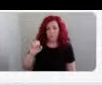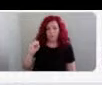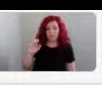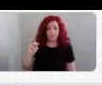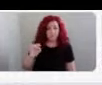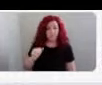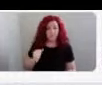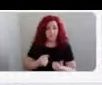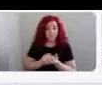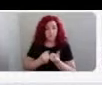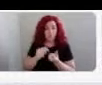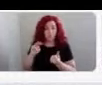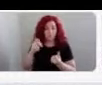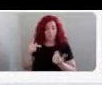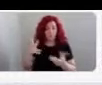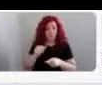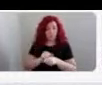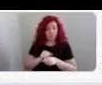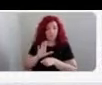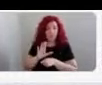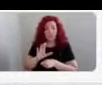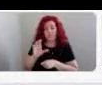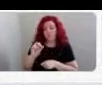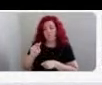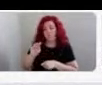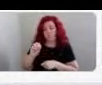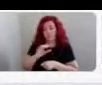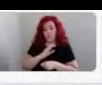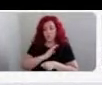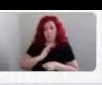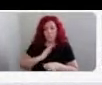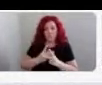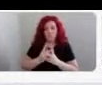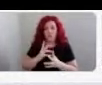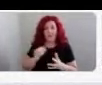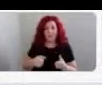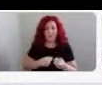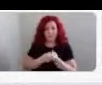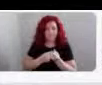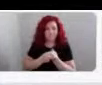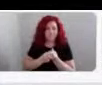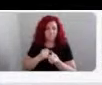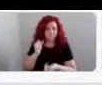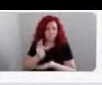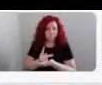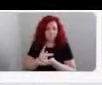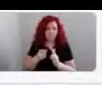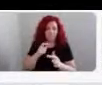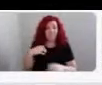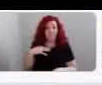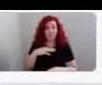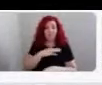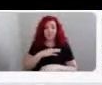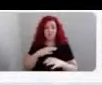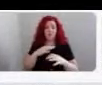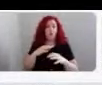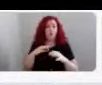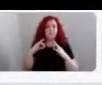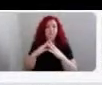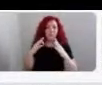submitted by the coconino county board of supervisors and endorsed by the flagstaff city council and the city of